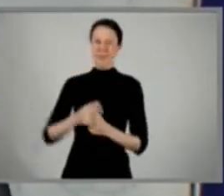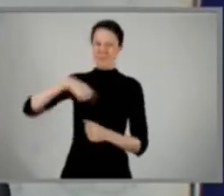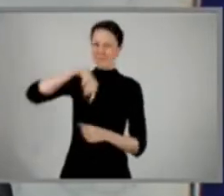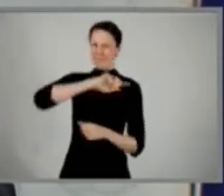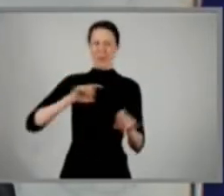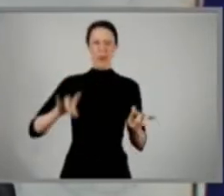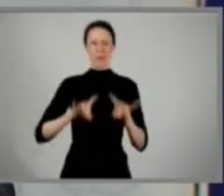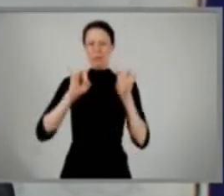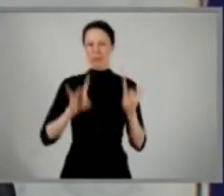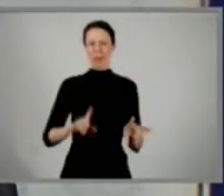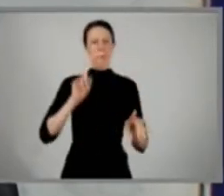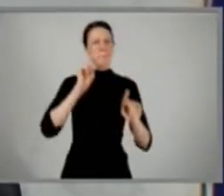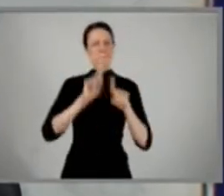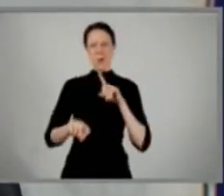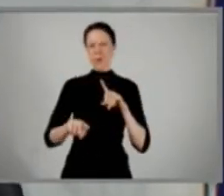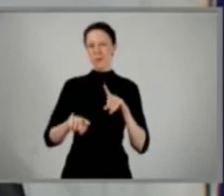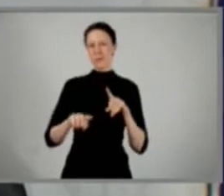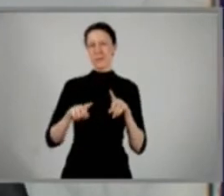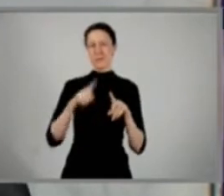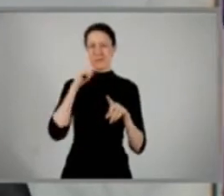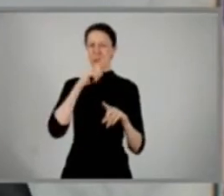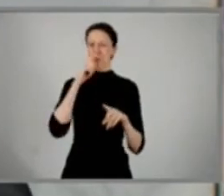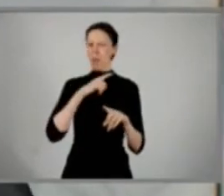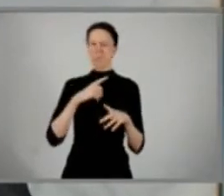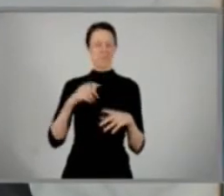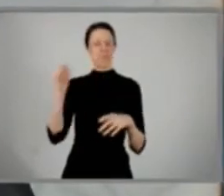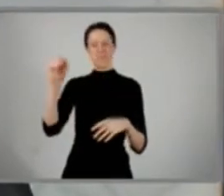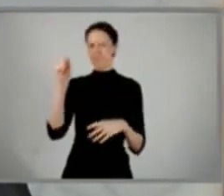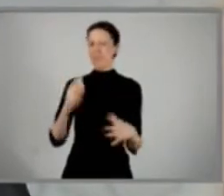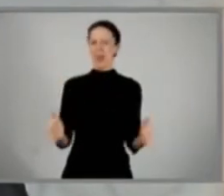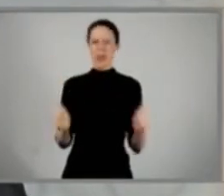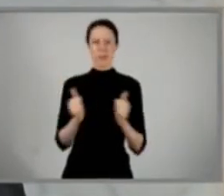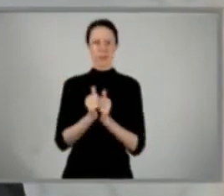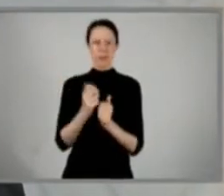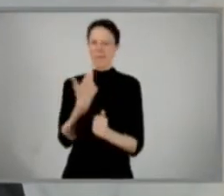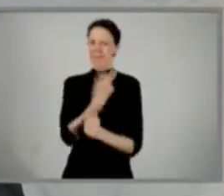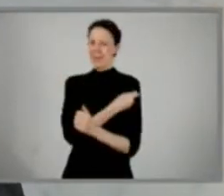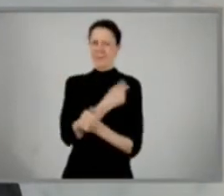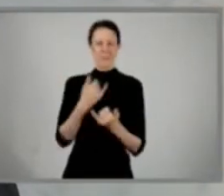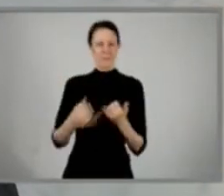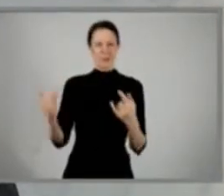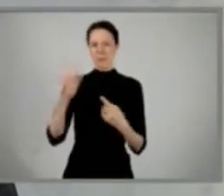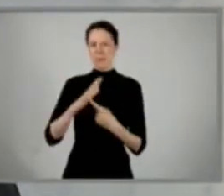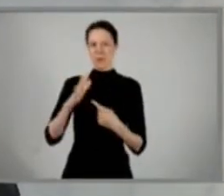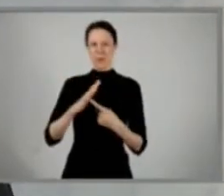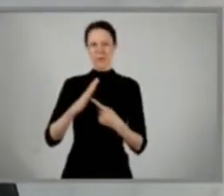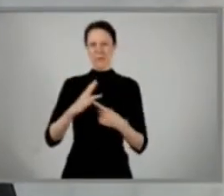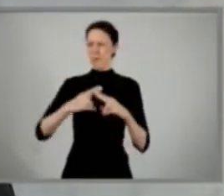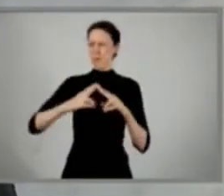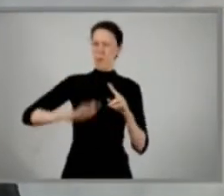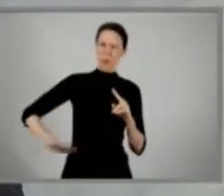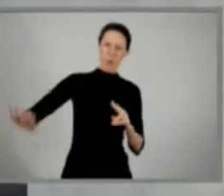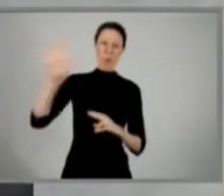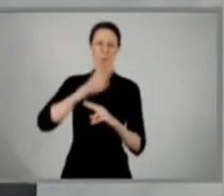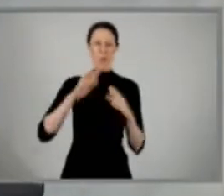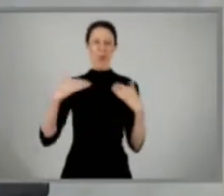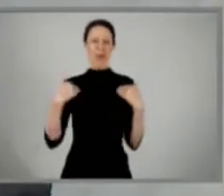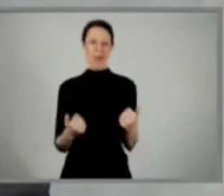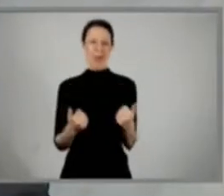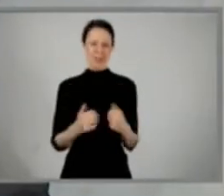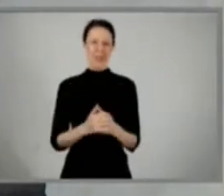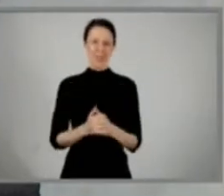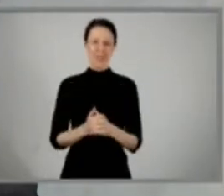important component of our preventive strategy for ensuring the health of the nation. So this is not the first time we've had an immunisation